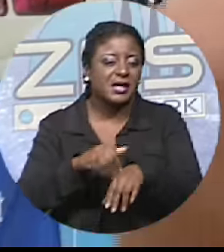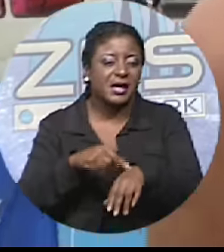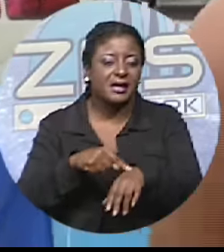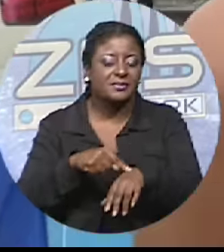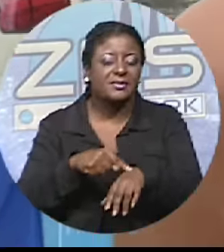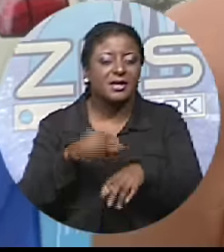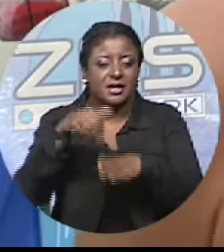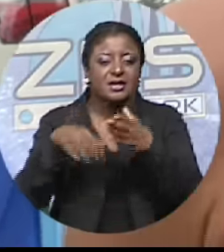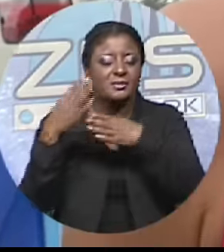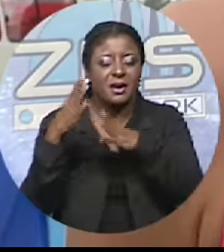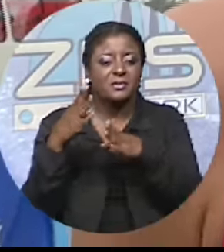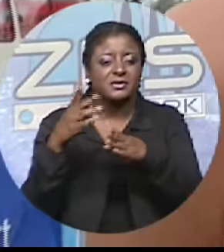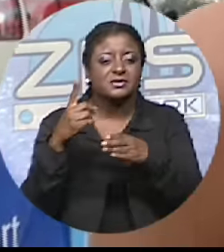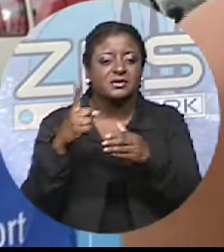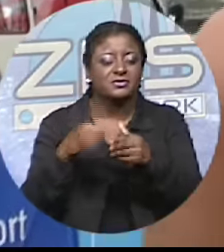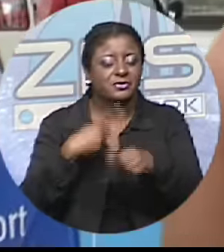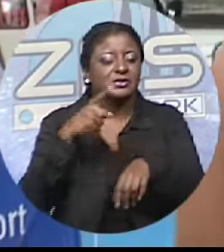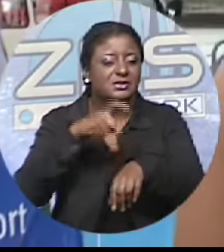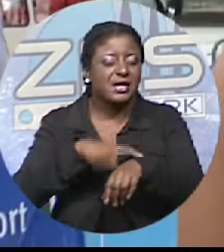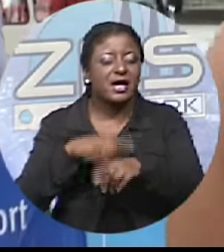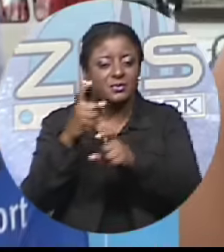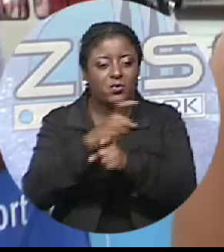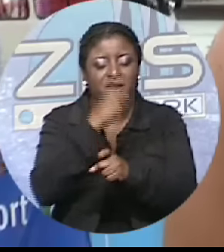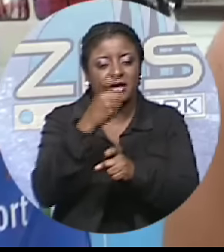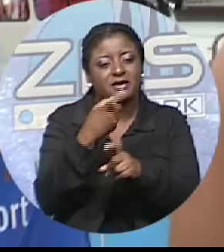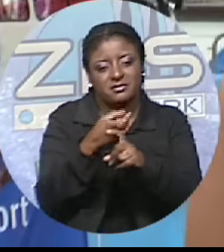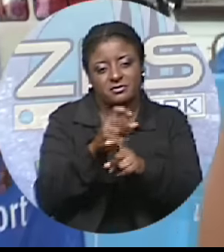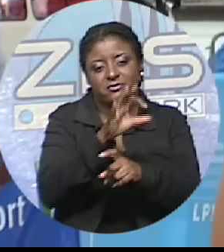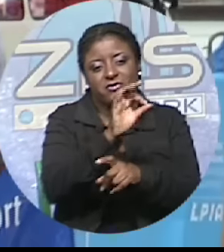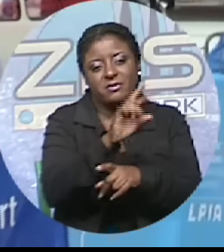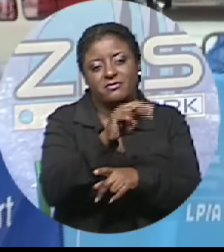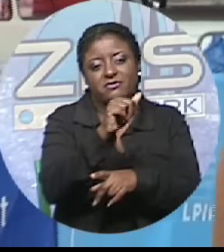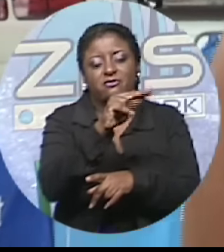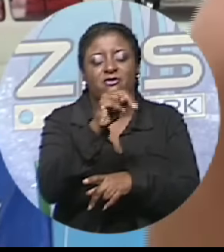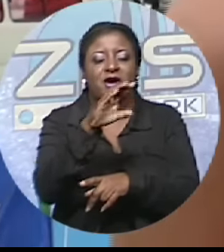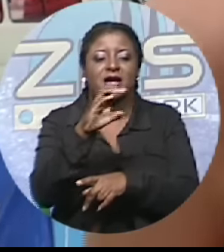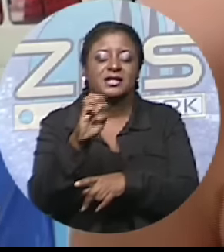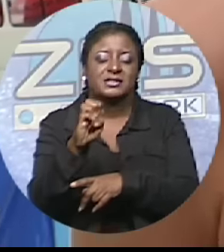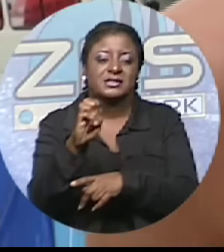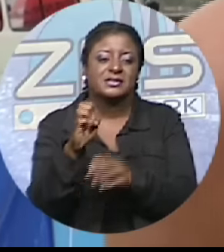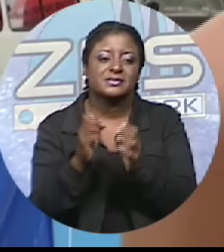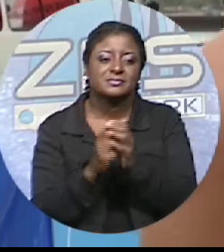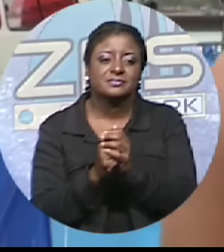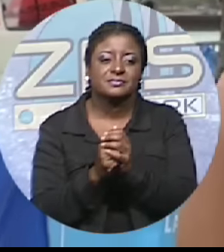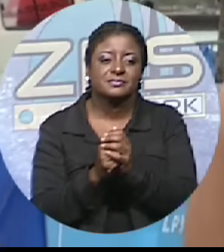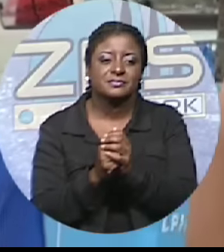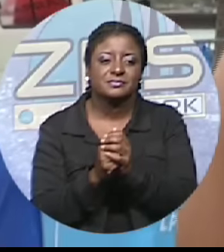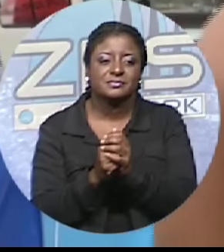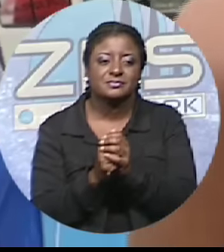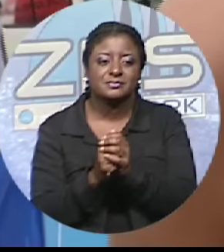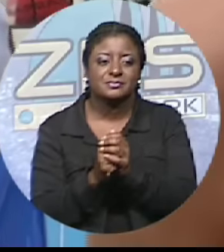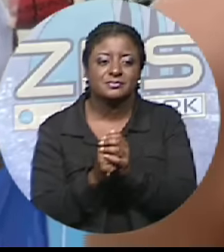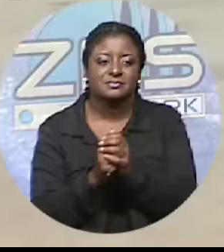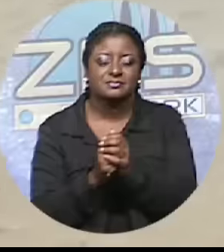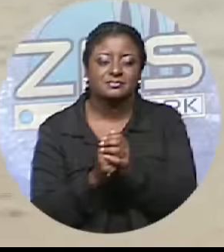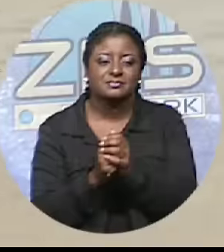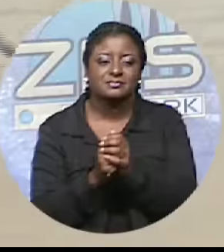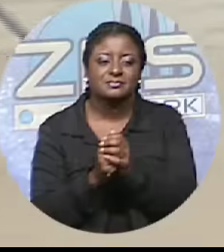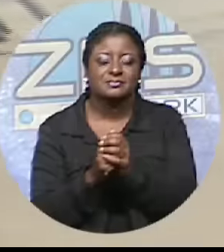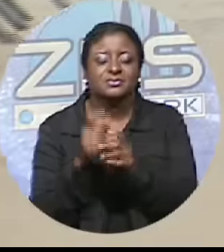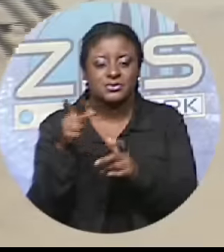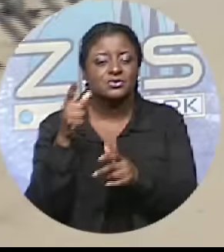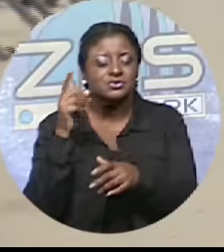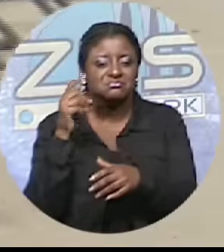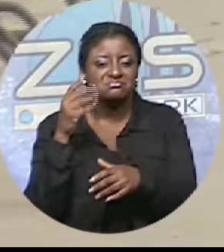time in the Bahamas and first time winning. Yes. So, but I hope it will be sunny so that we get home for holidays. You look like you're in